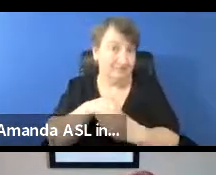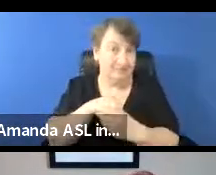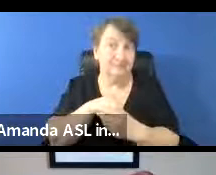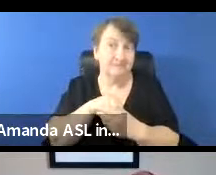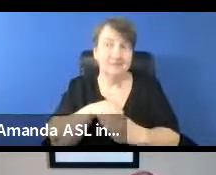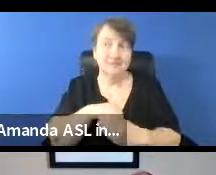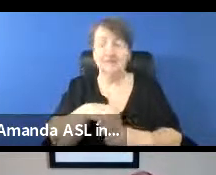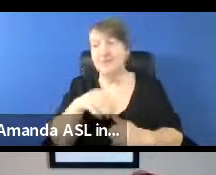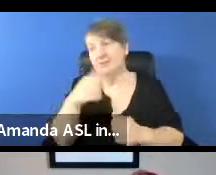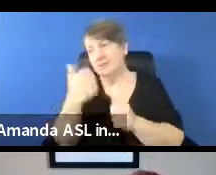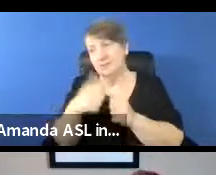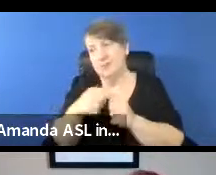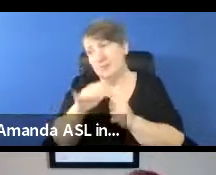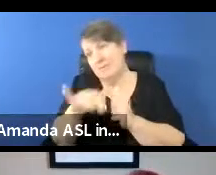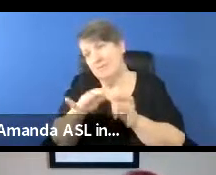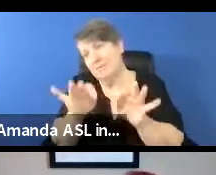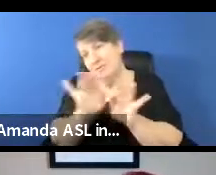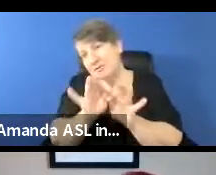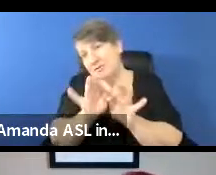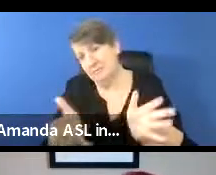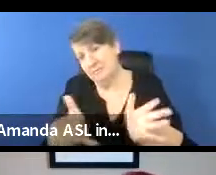just as a reminder, that's it.